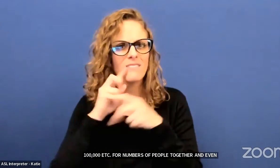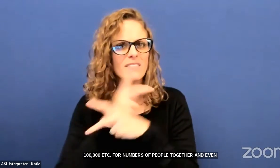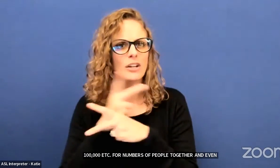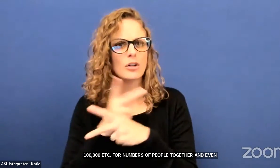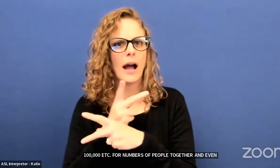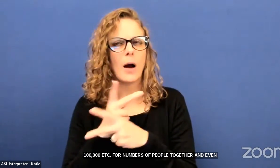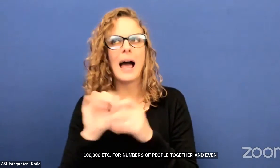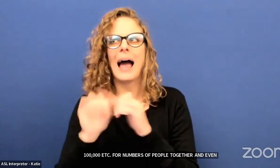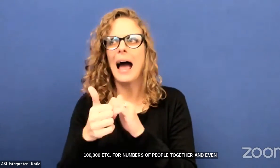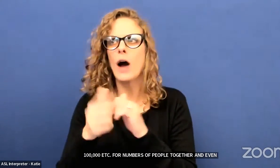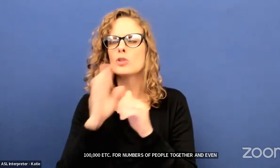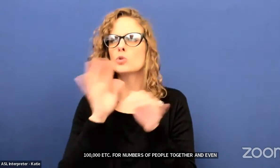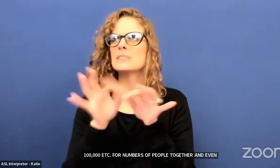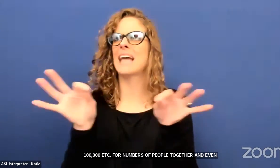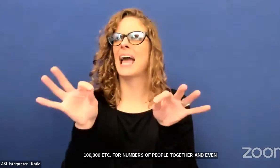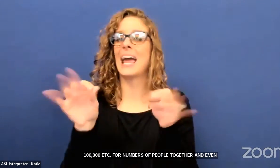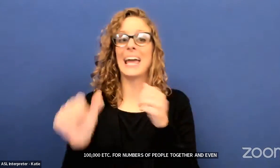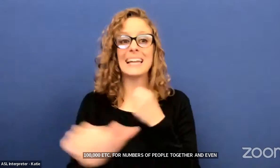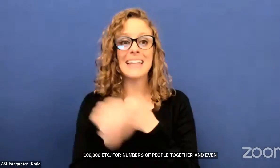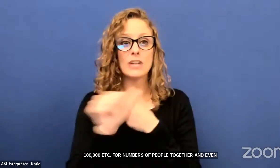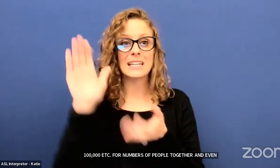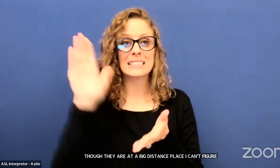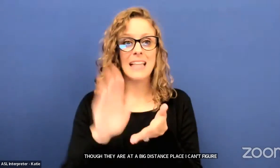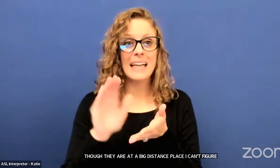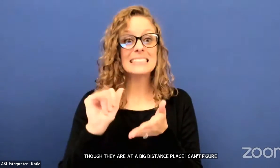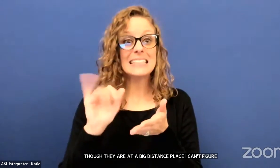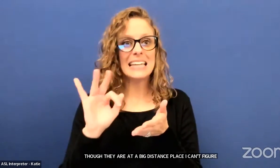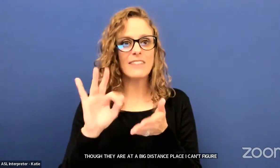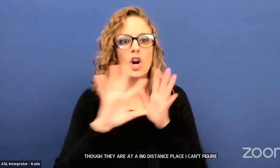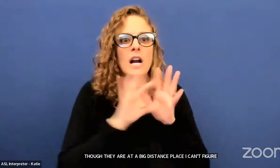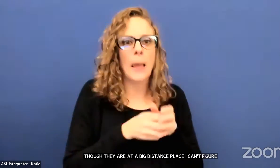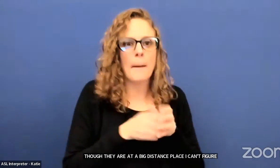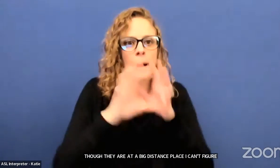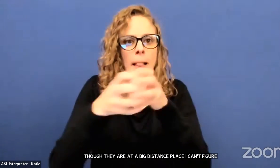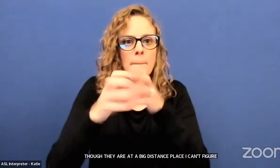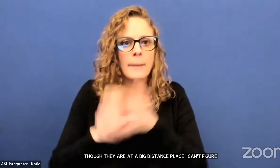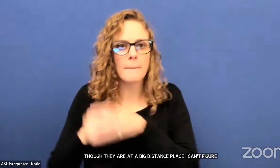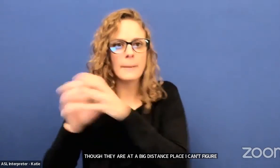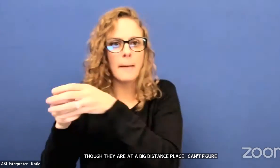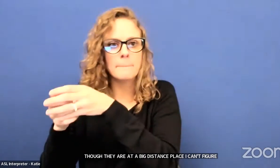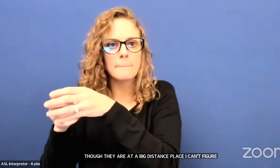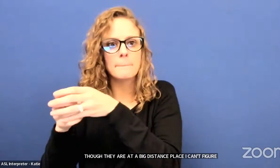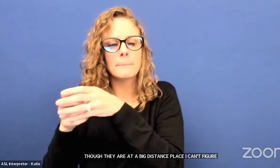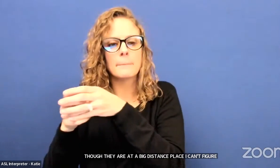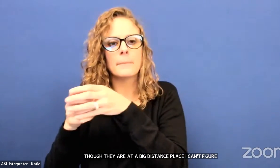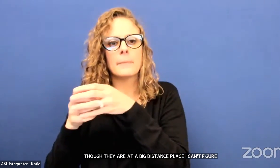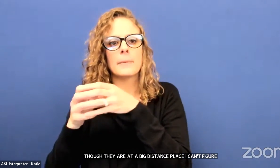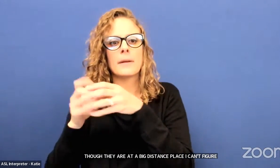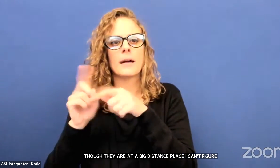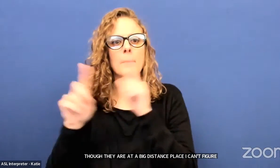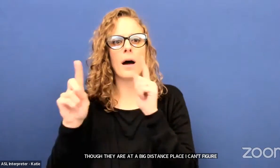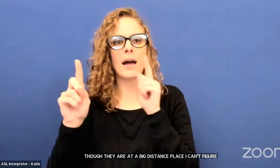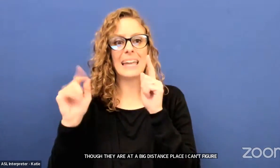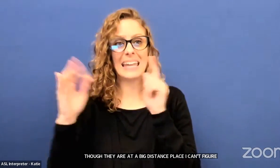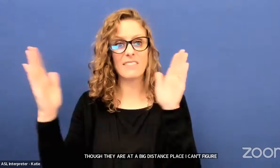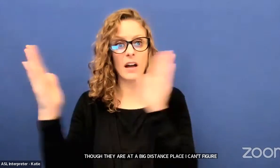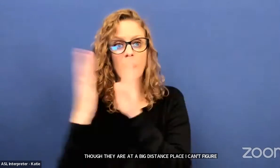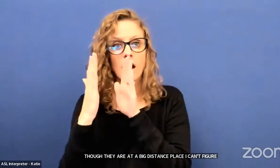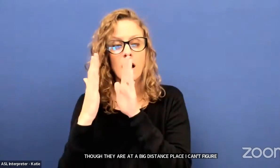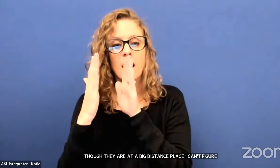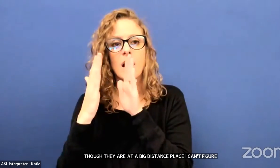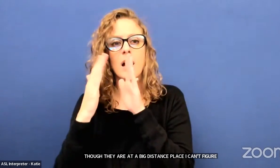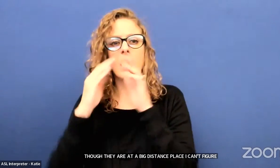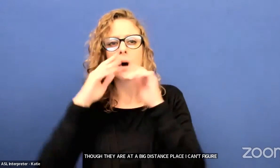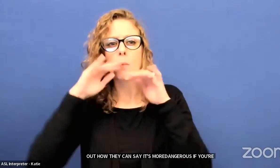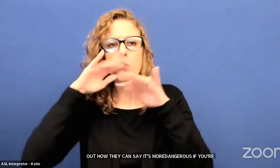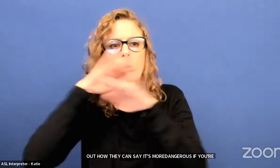as dangerous if you're more clumped together, breathing each other's breaths and having them cough on you than if there are less